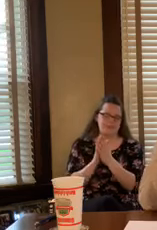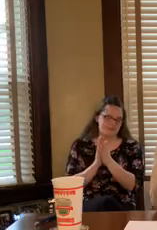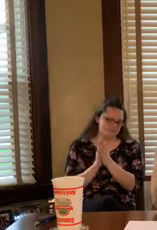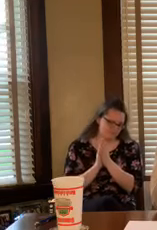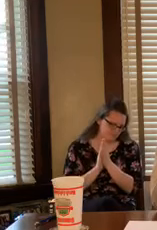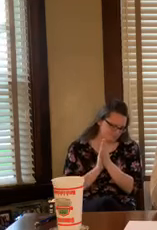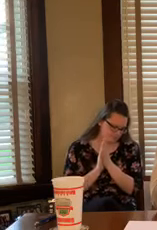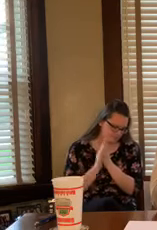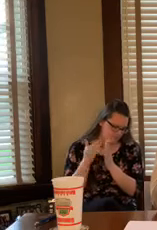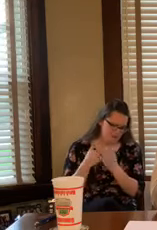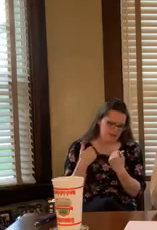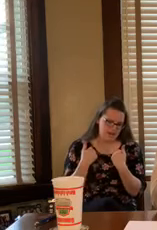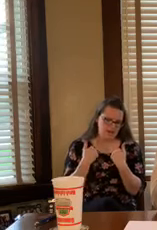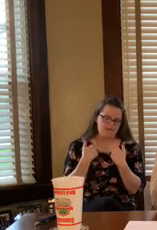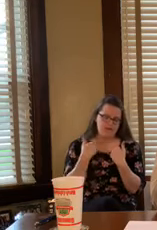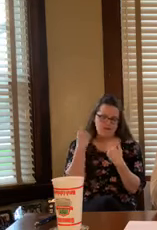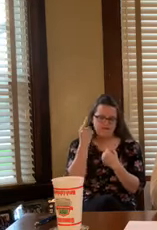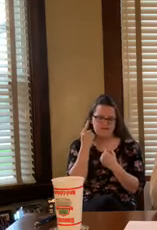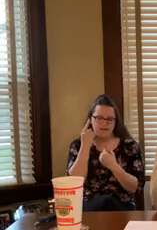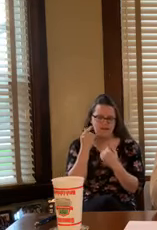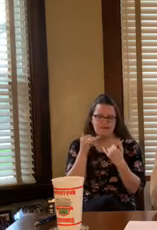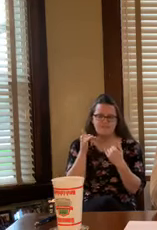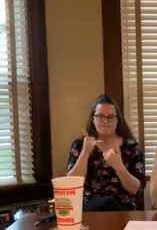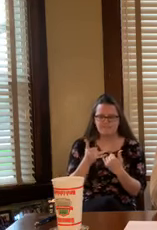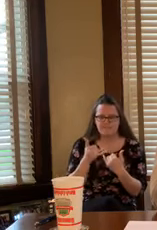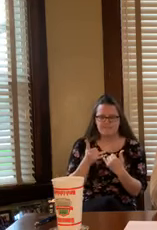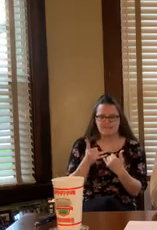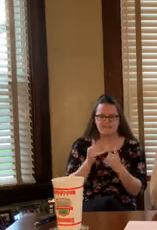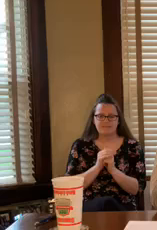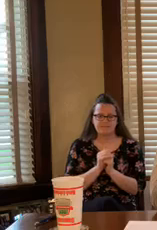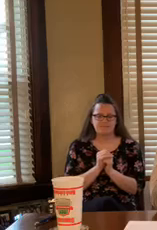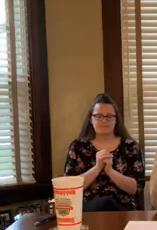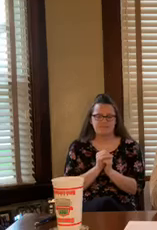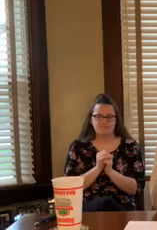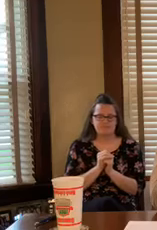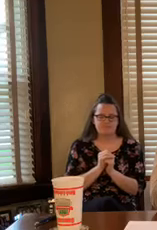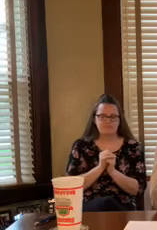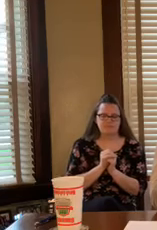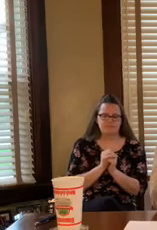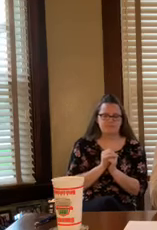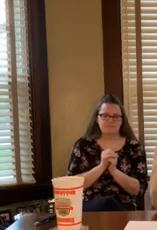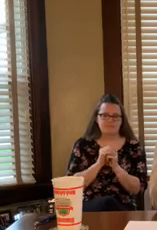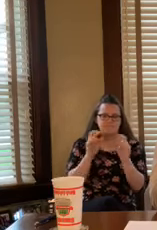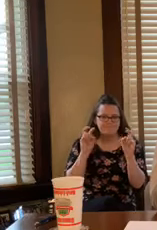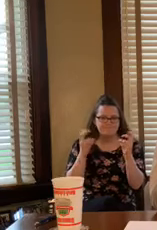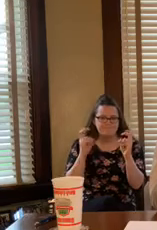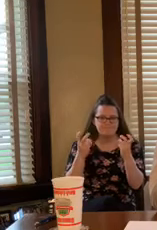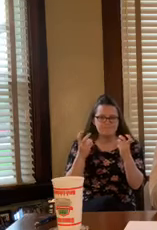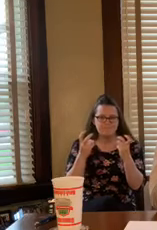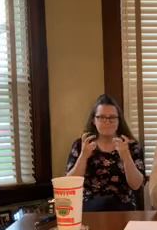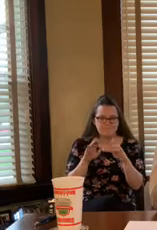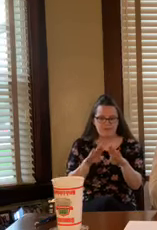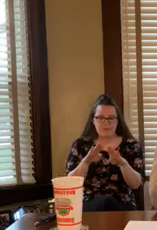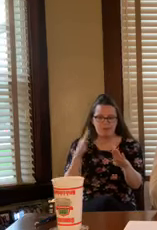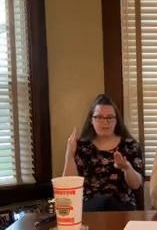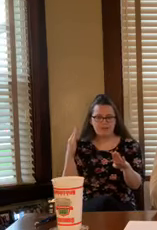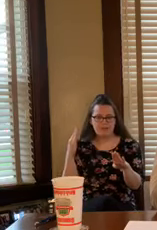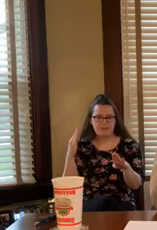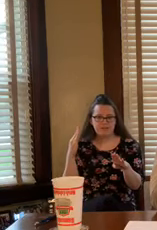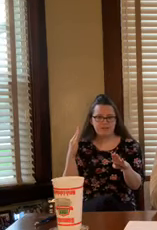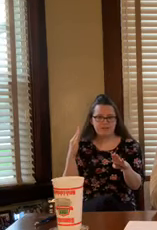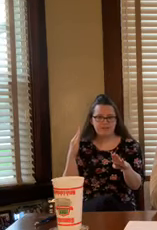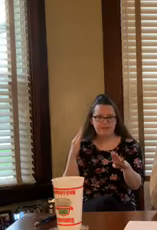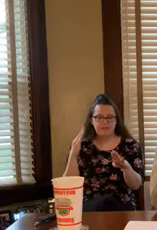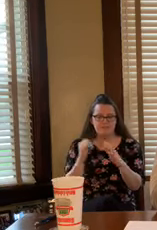tonight, and I want to talk to you about, and I'll put a title on this for those of you that are following along, called The Opening of